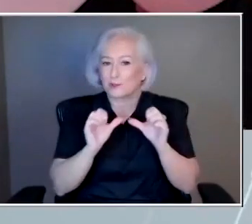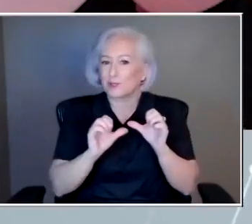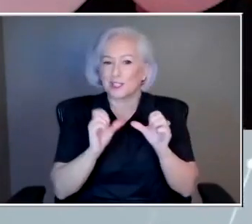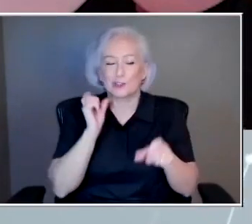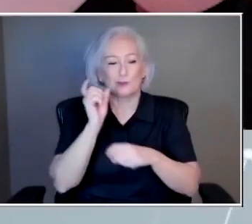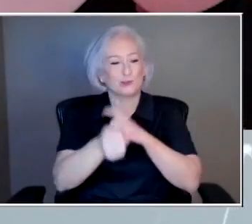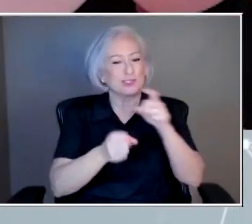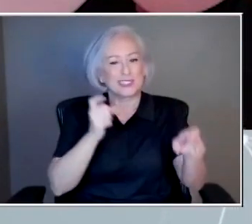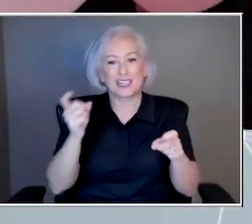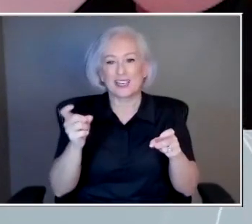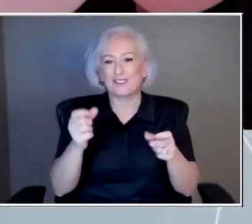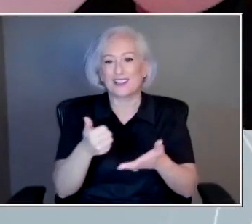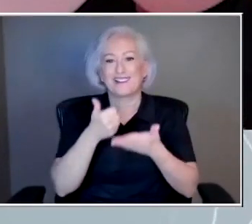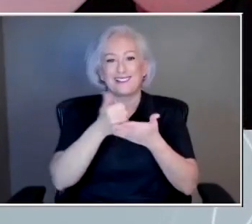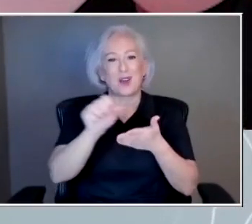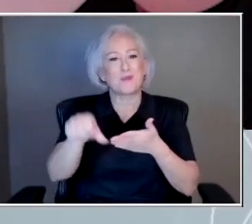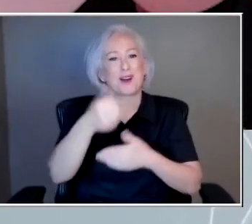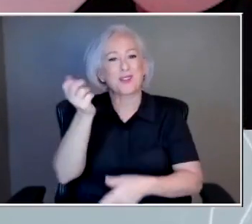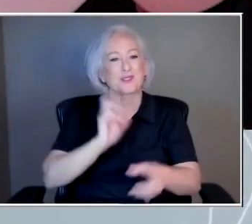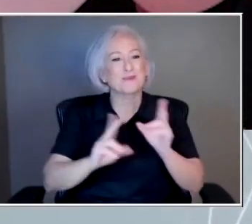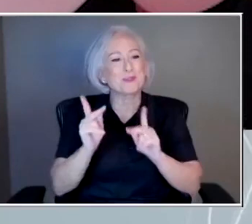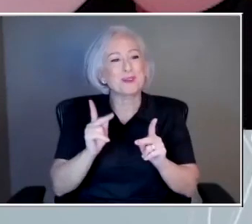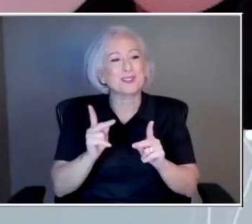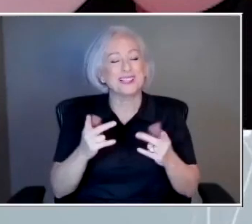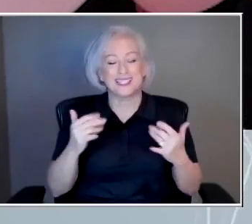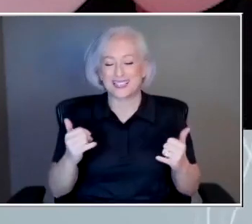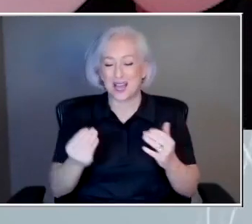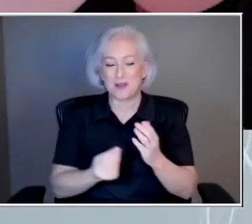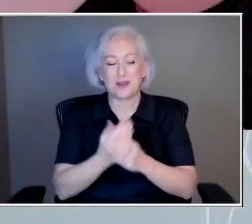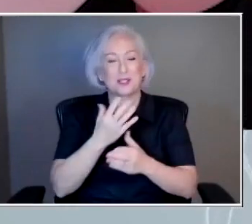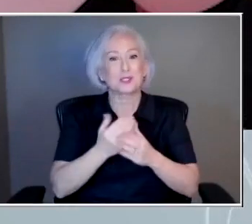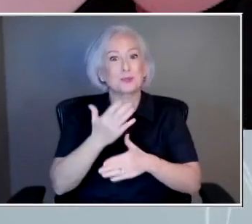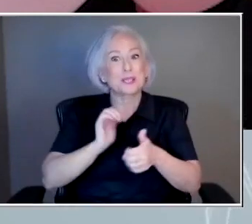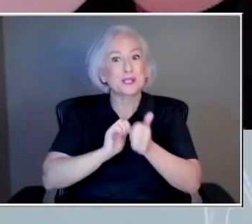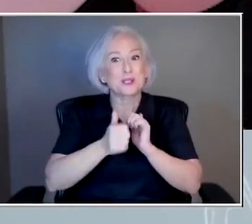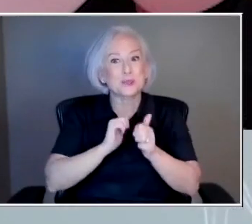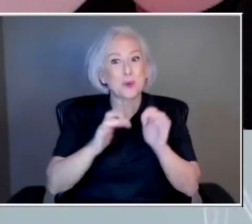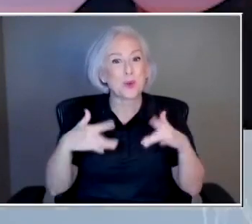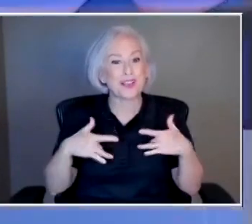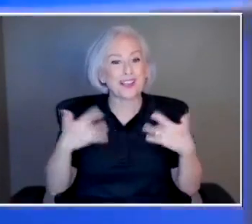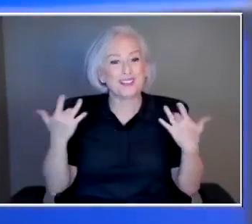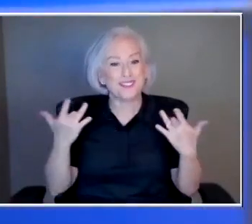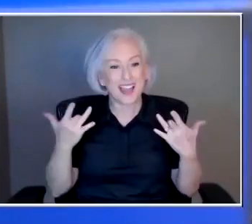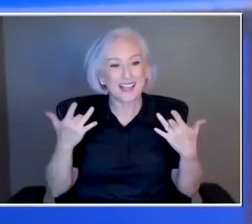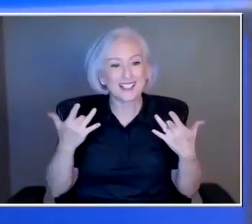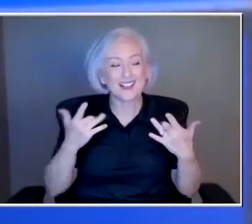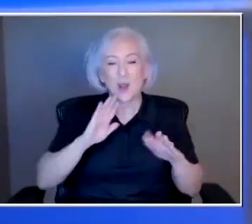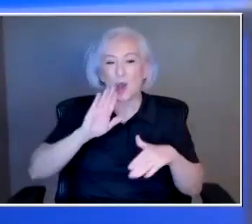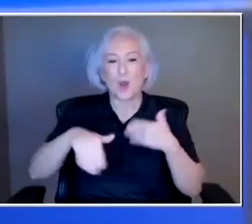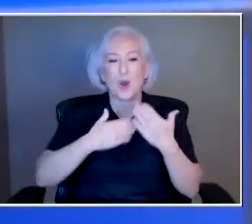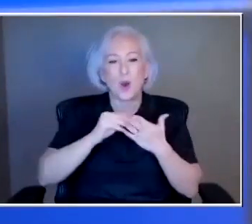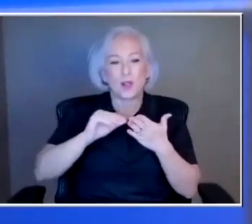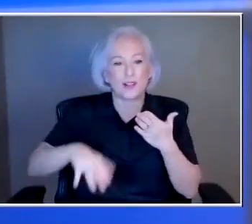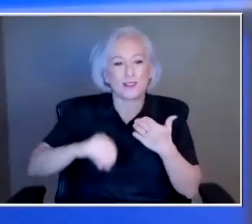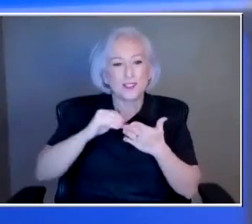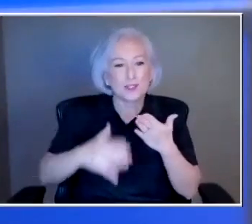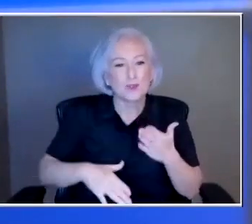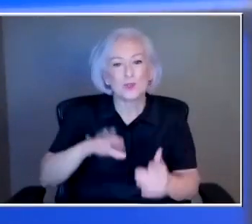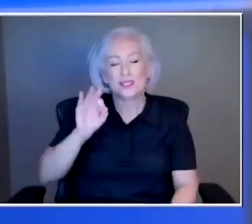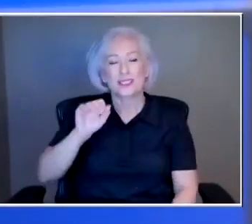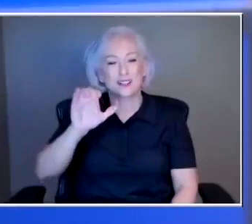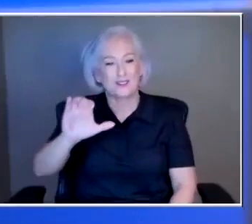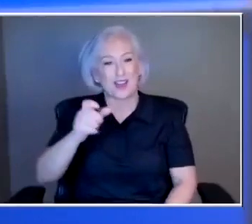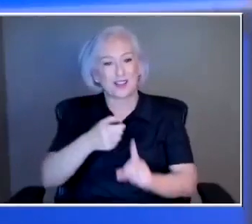we've made it an entire spring sport event, and the student body and the faculty of St.